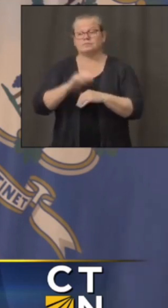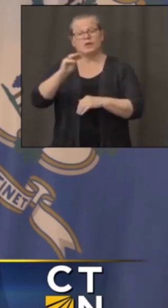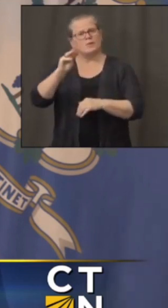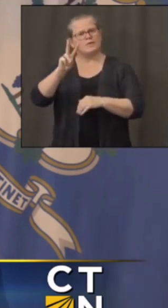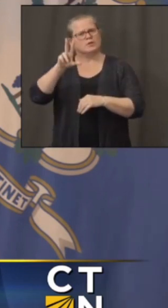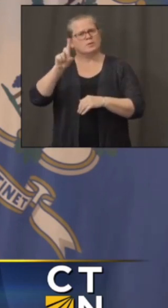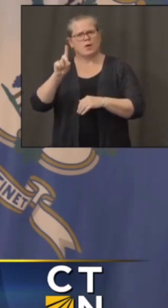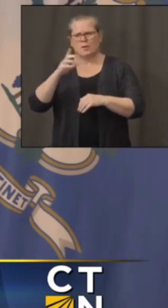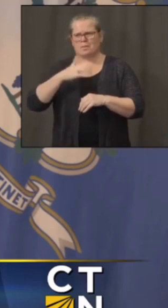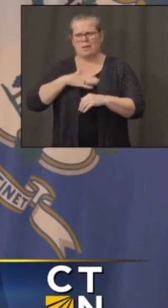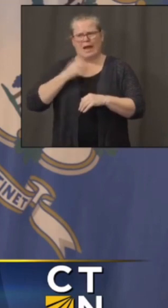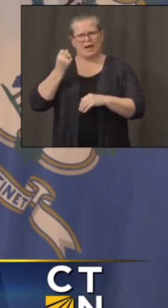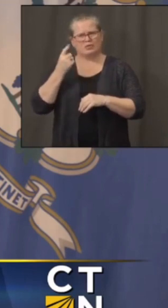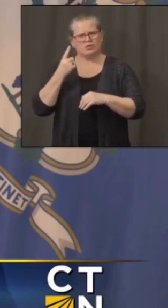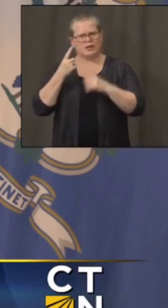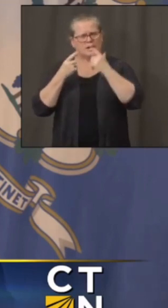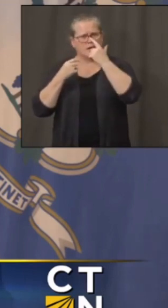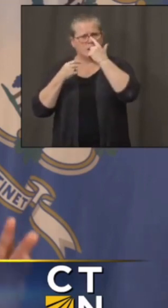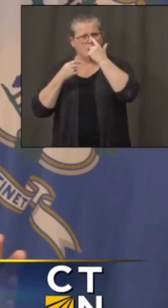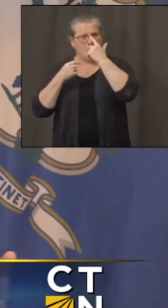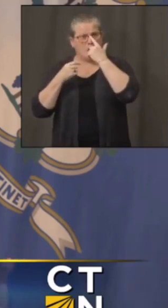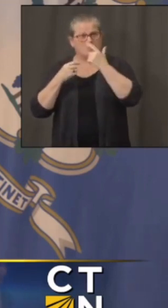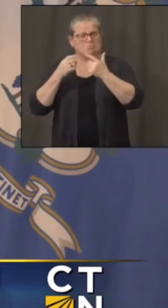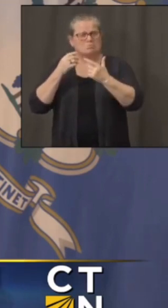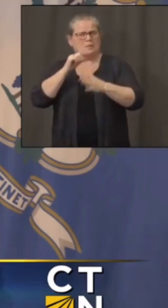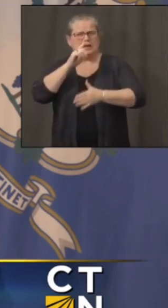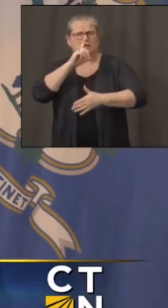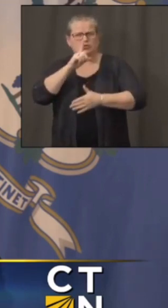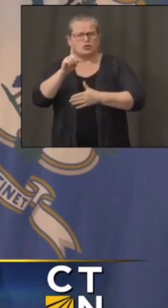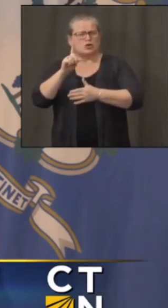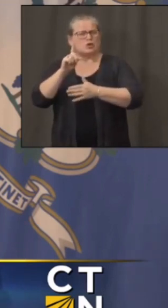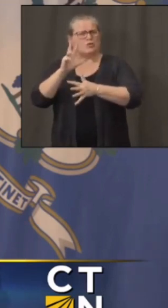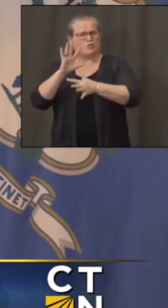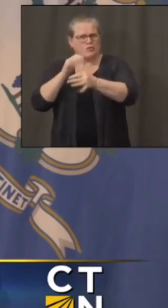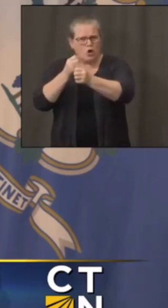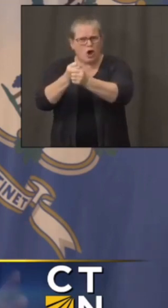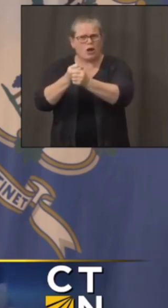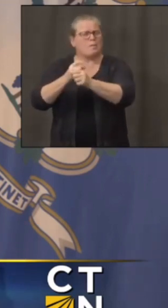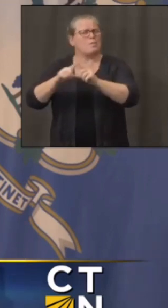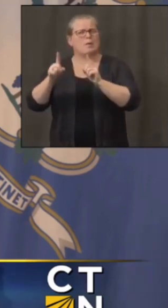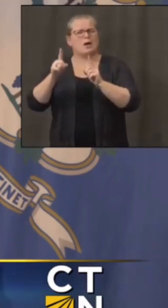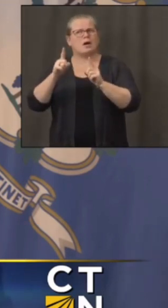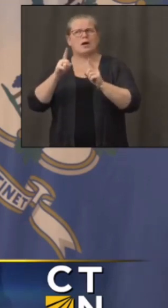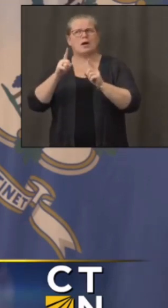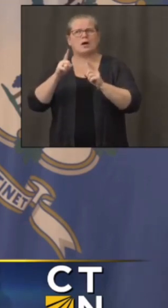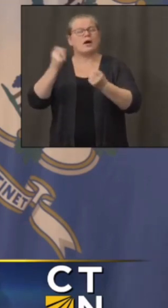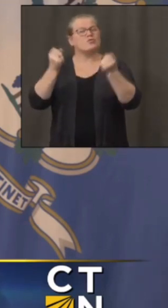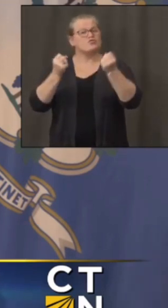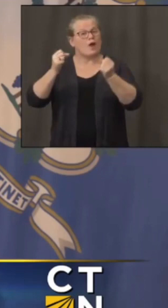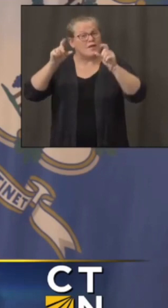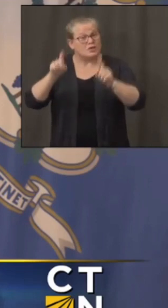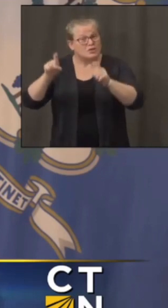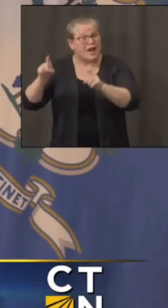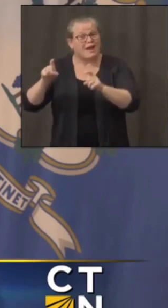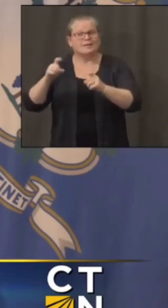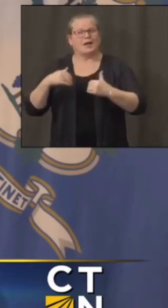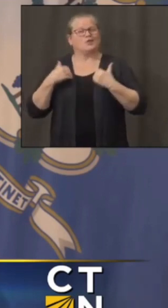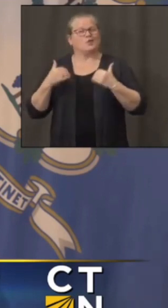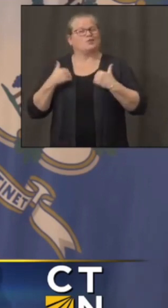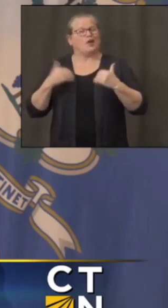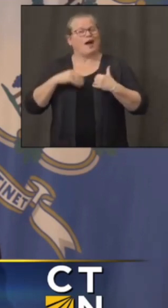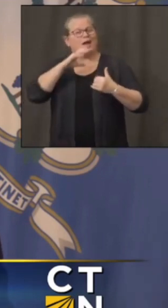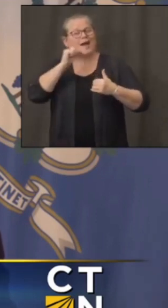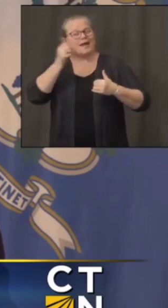I don't know if we've caught up necessarily, but we contracted out for a lot of the driver's tests and the such, so those young people trying to get their first